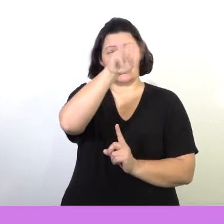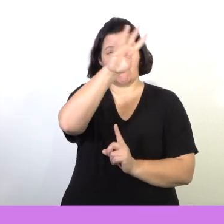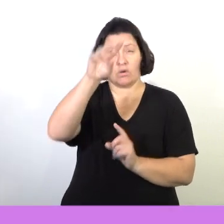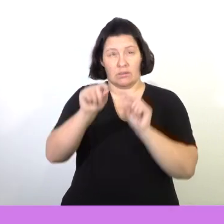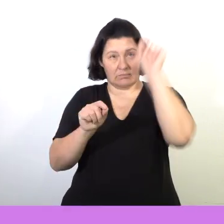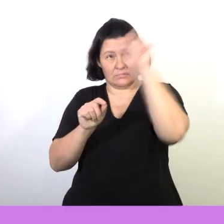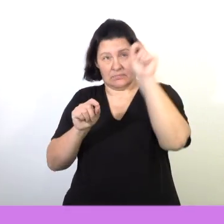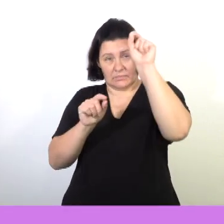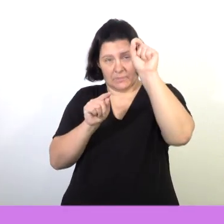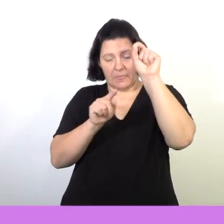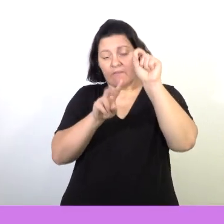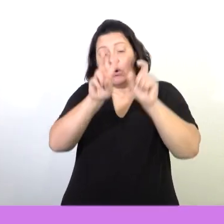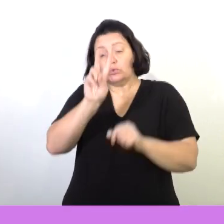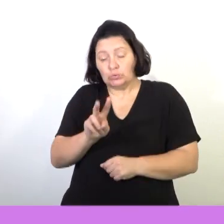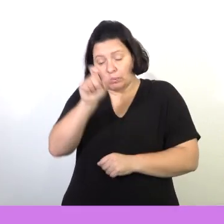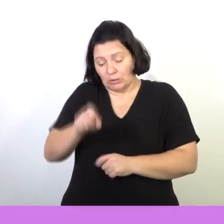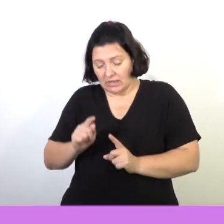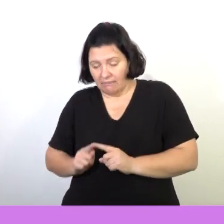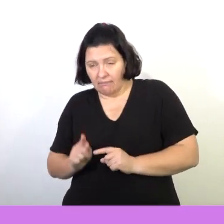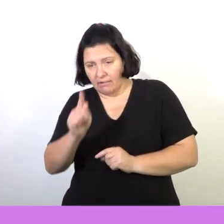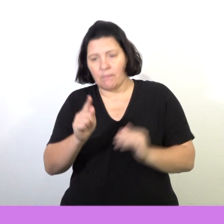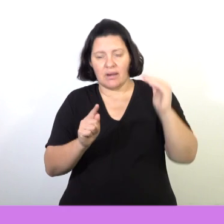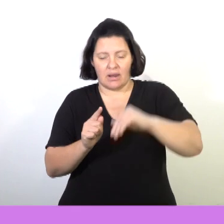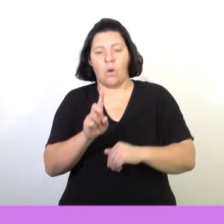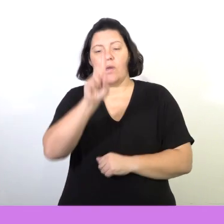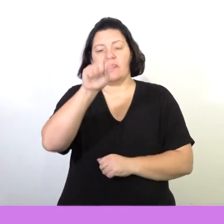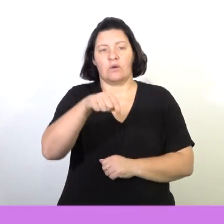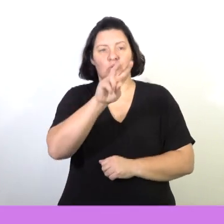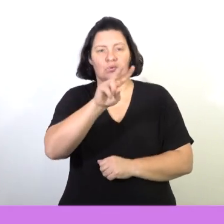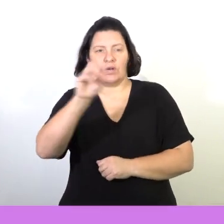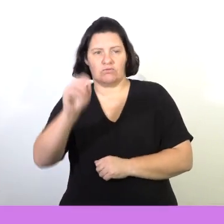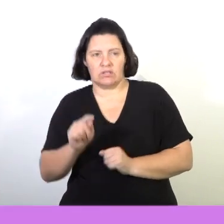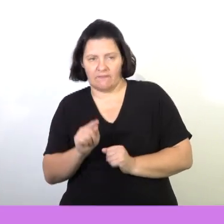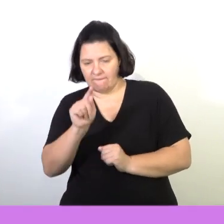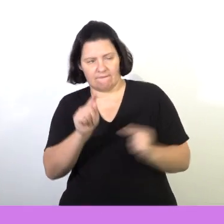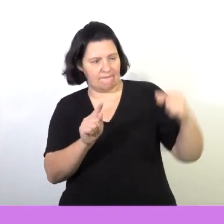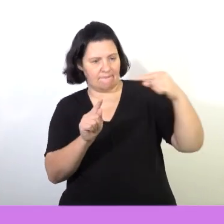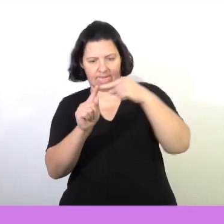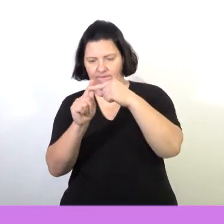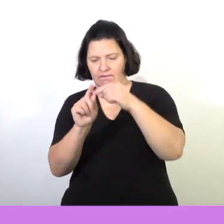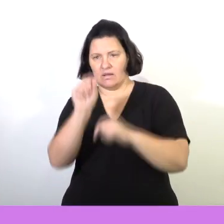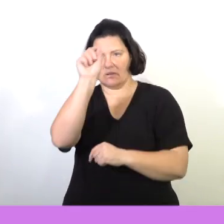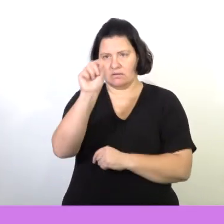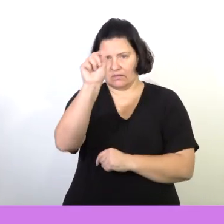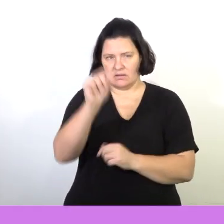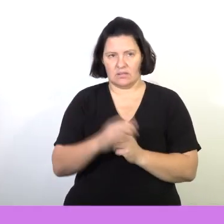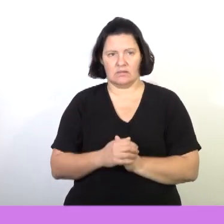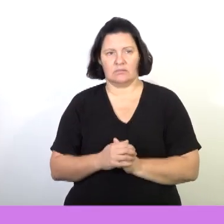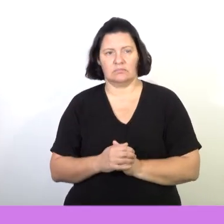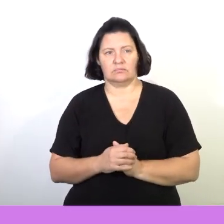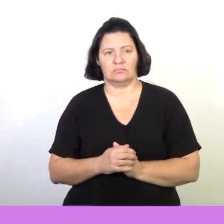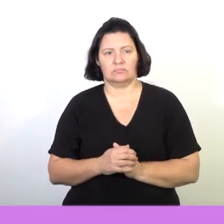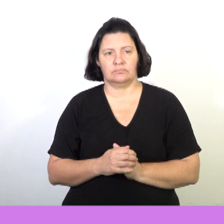If 2 people are in the car, they will each contribute 1,200. So